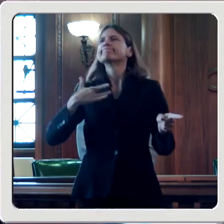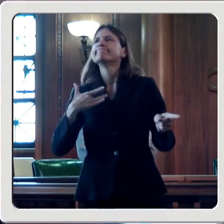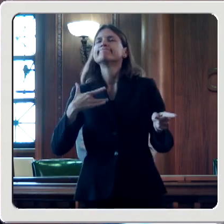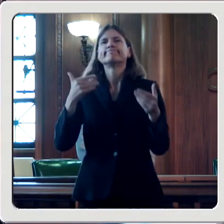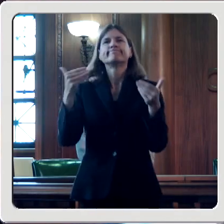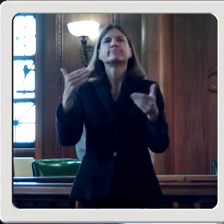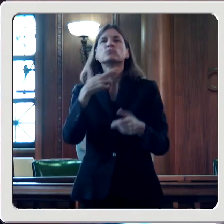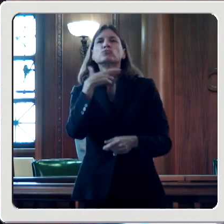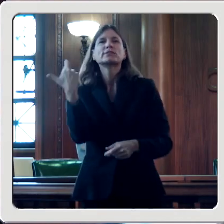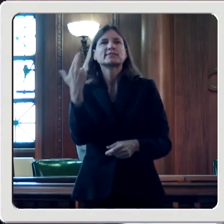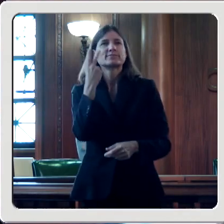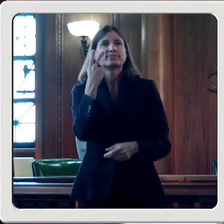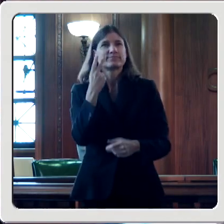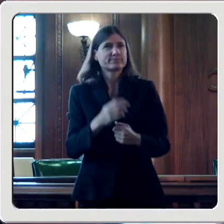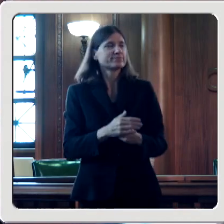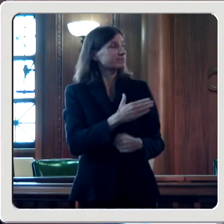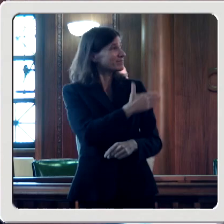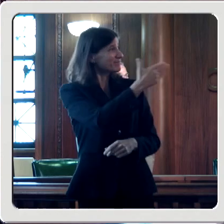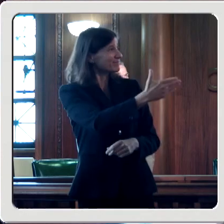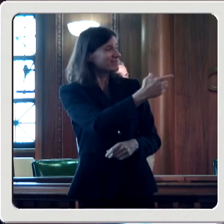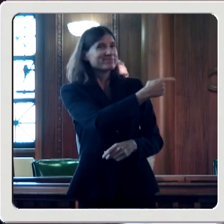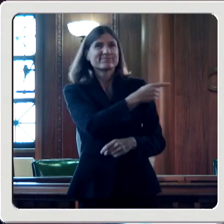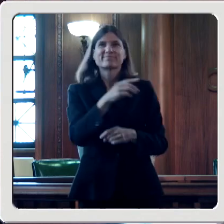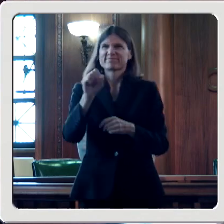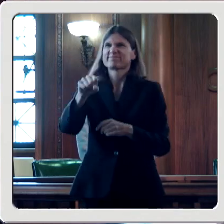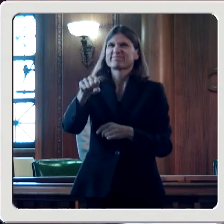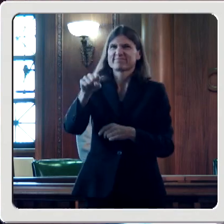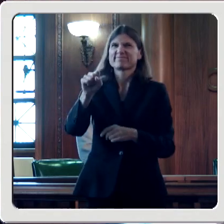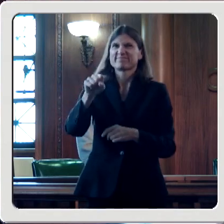think some of the hype that was in the news over the weekend is